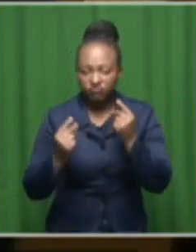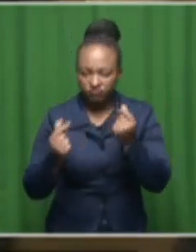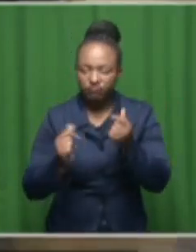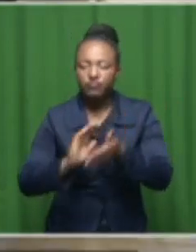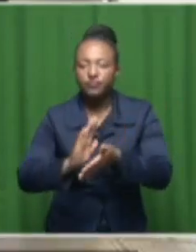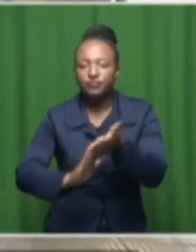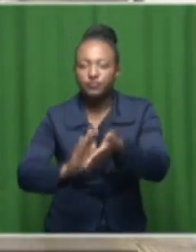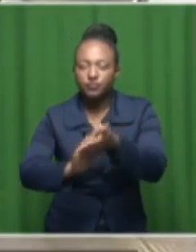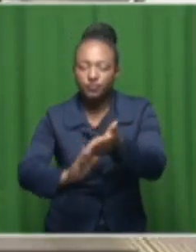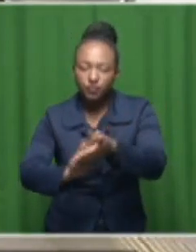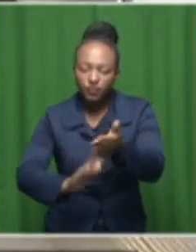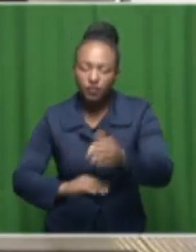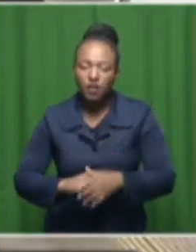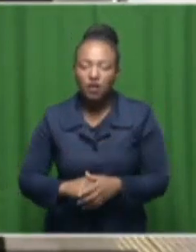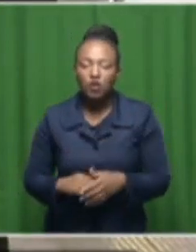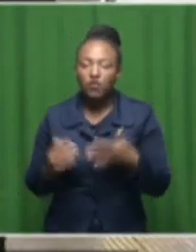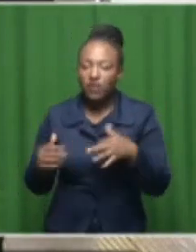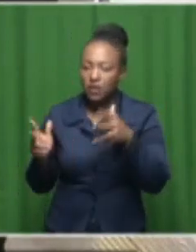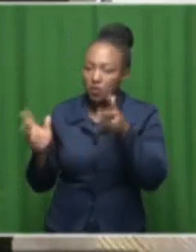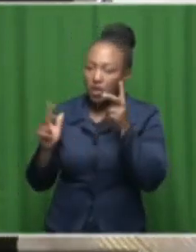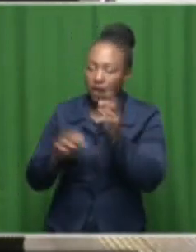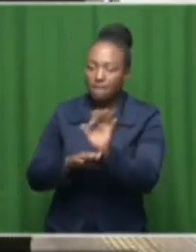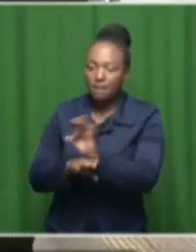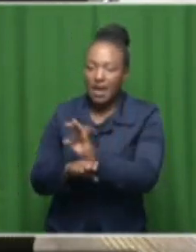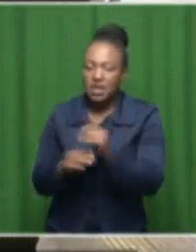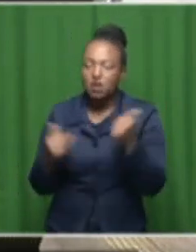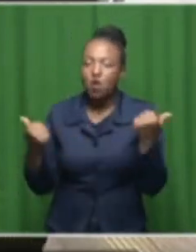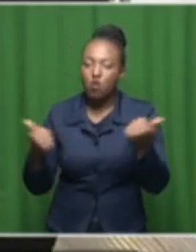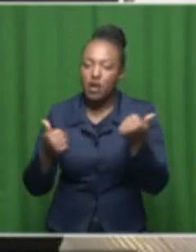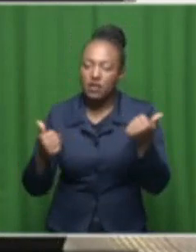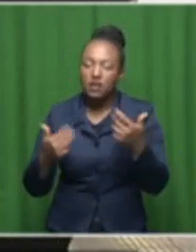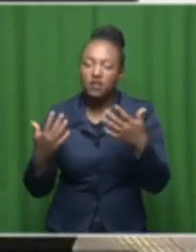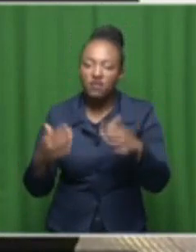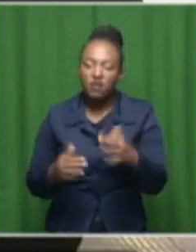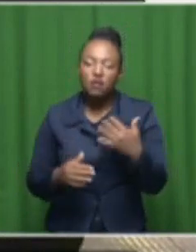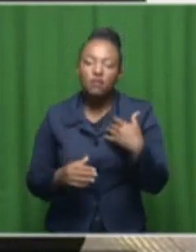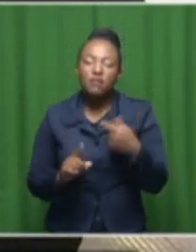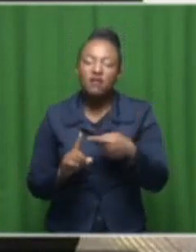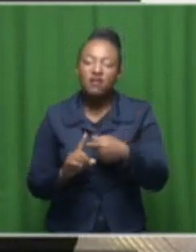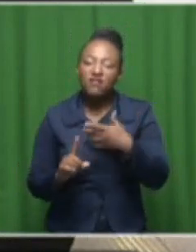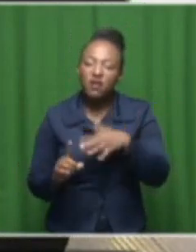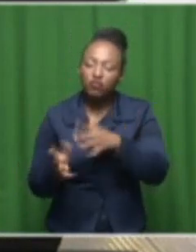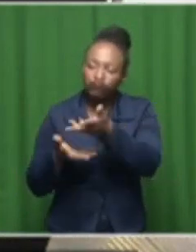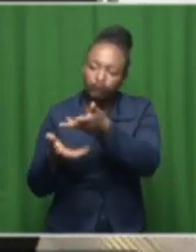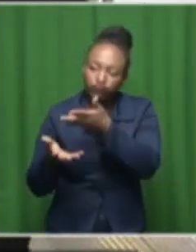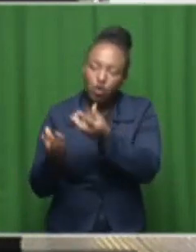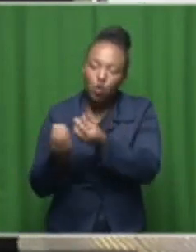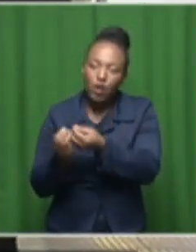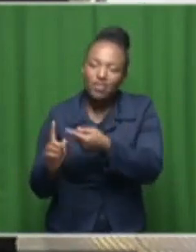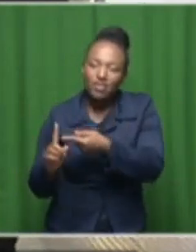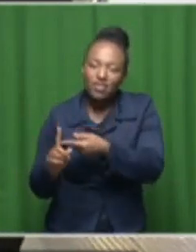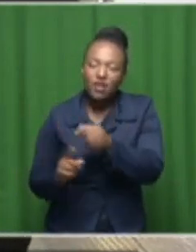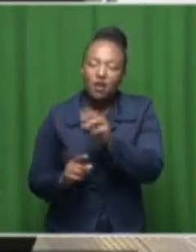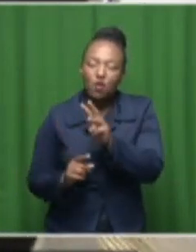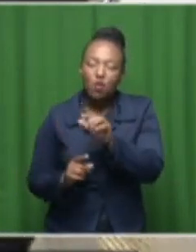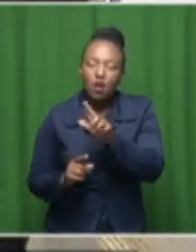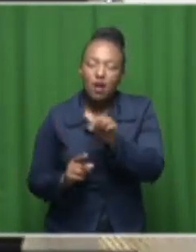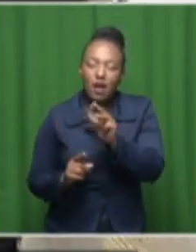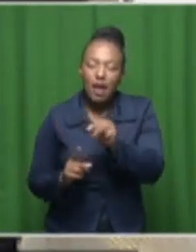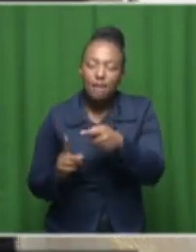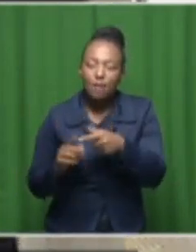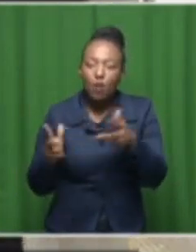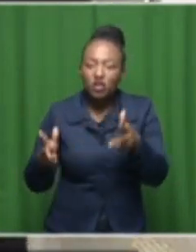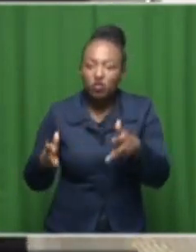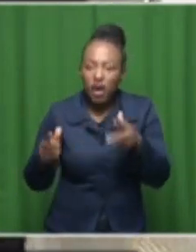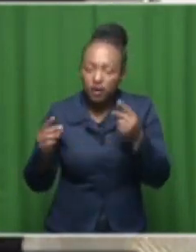heard, and the planning already done. Had a conversation with William on the way here on the train, and the train is so fast, which is why